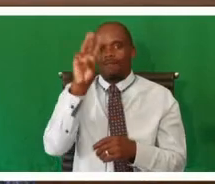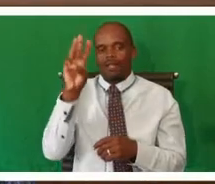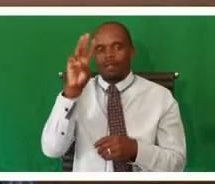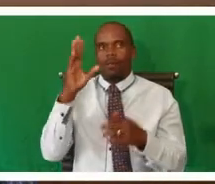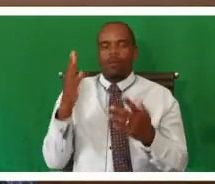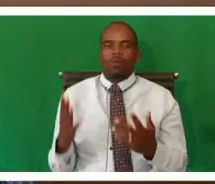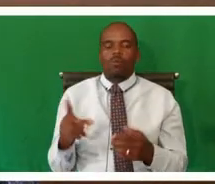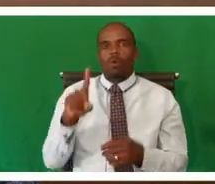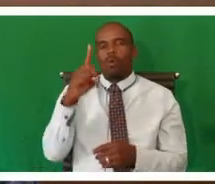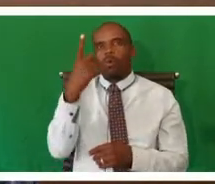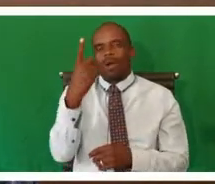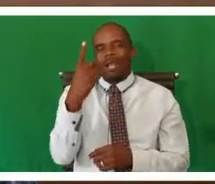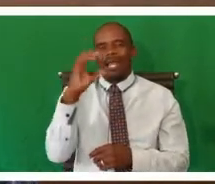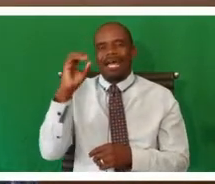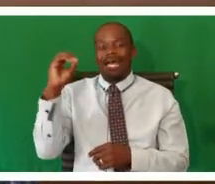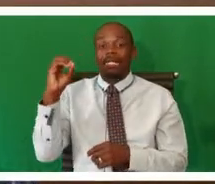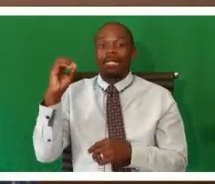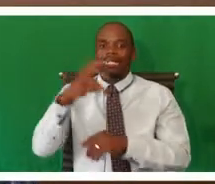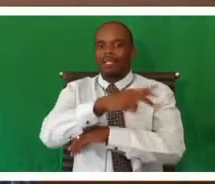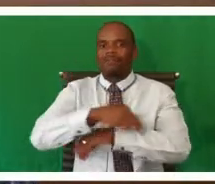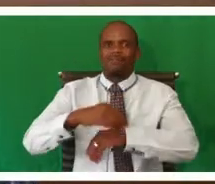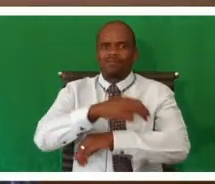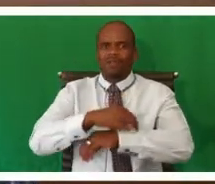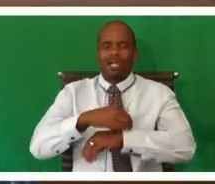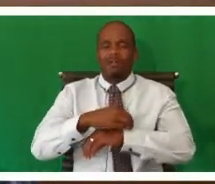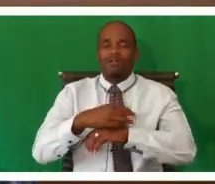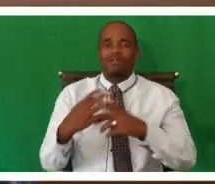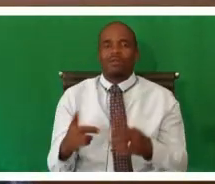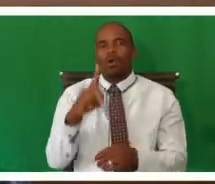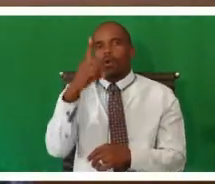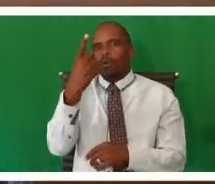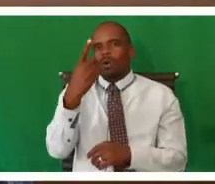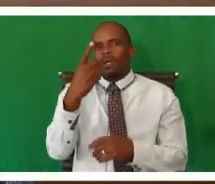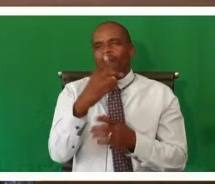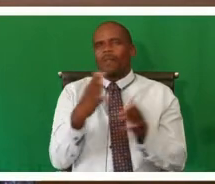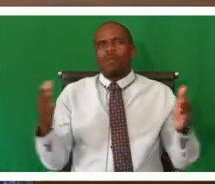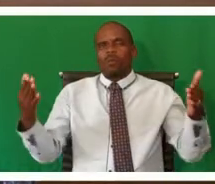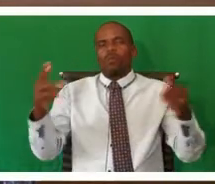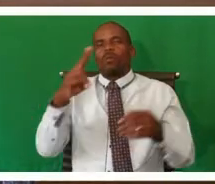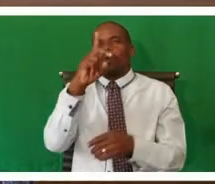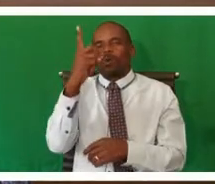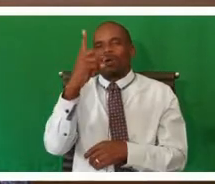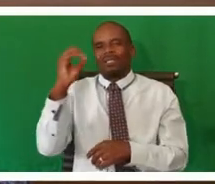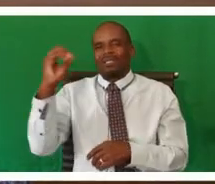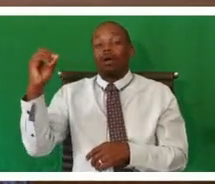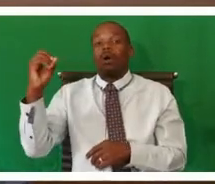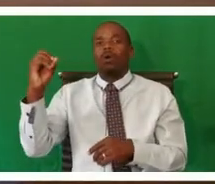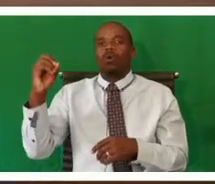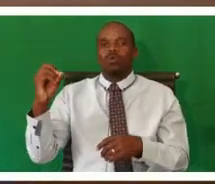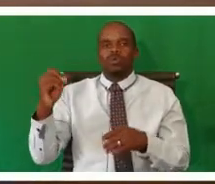farms covering 100,000 hectares of land mass and affecting